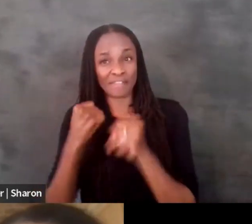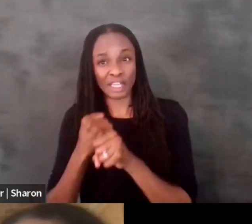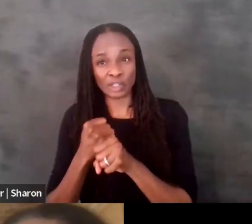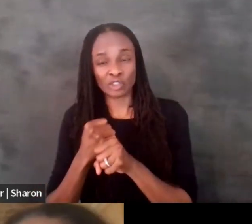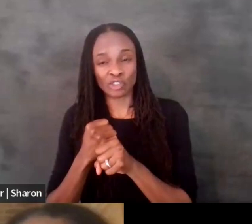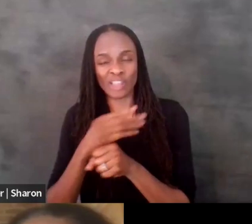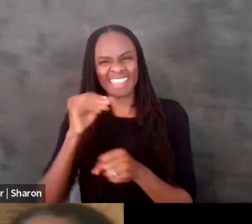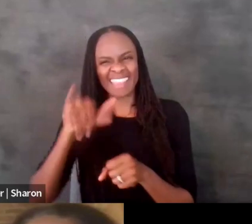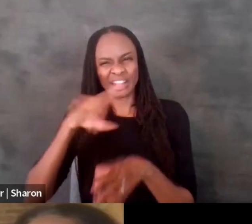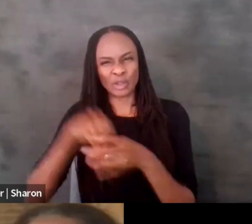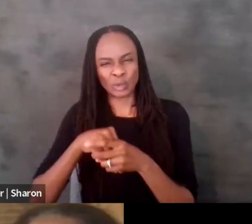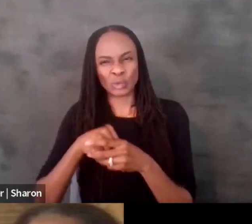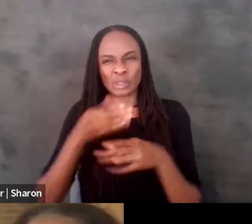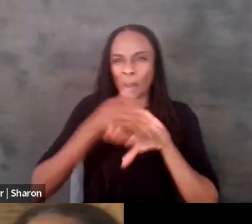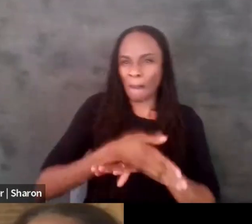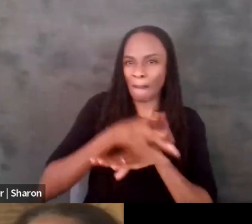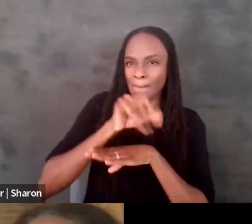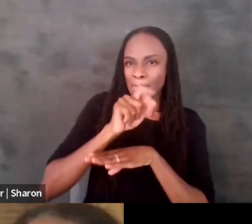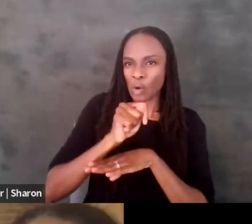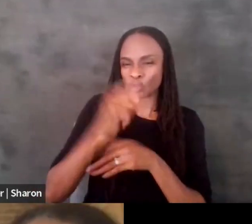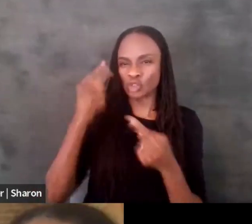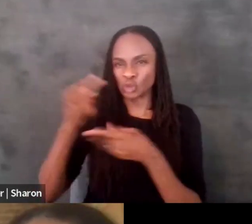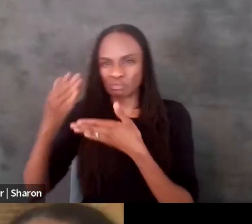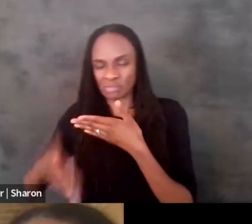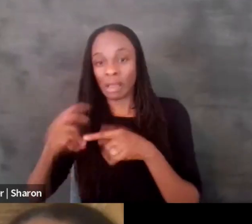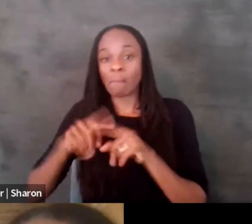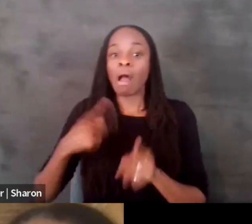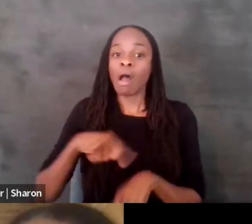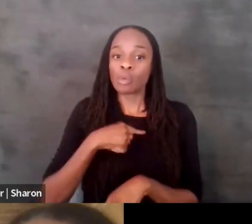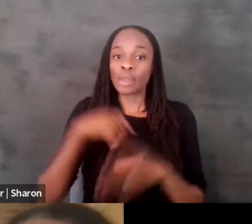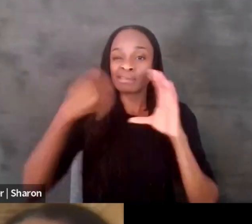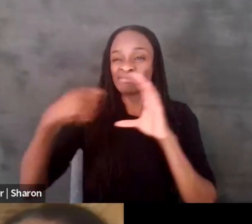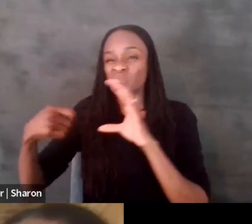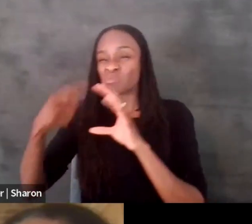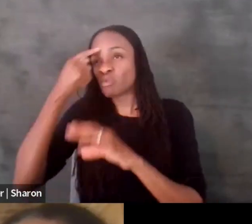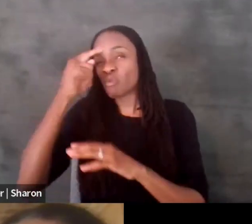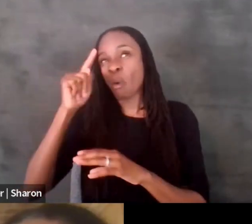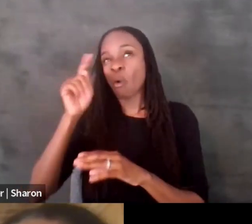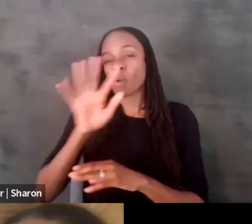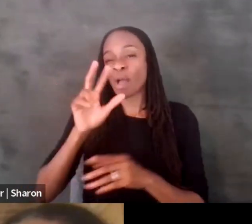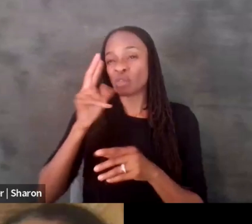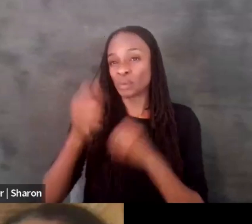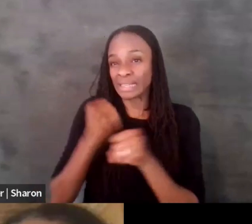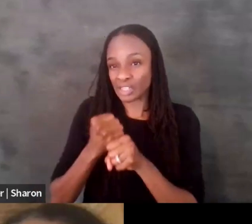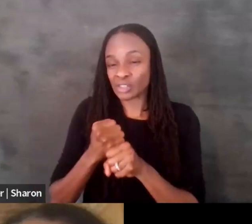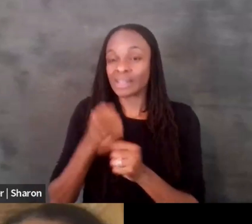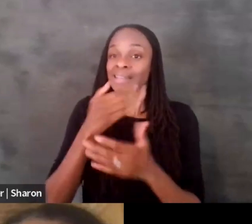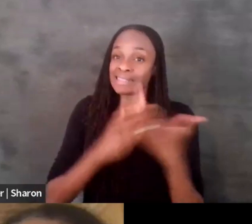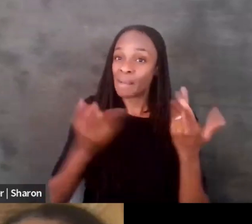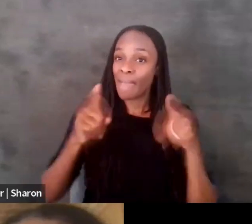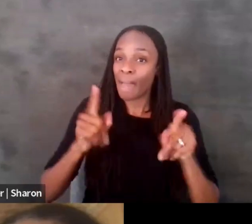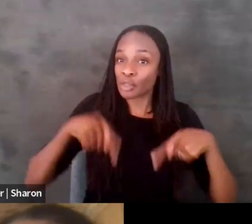till the finish Right. line. But we shot for around 3 years from the beginning, and it was during, Wow. some of it was during